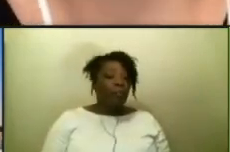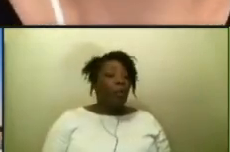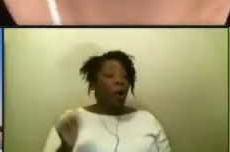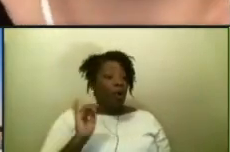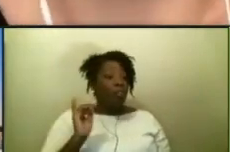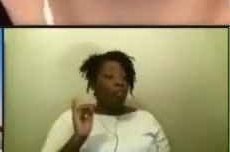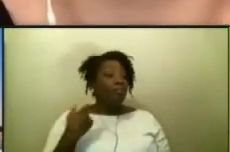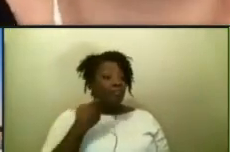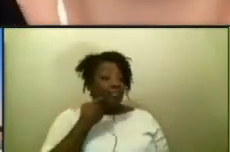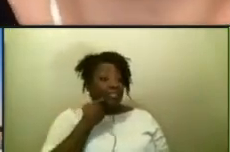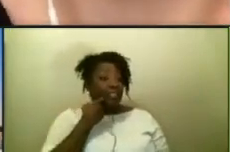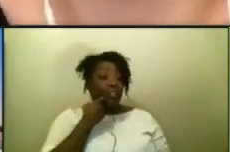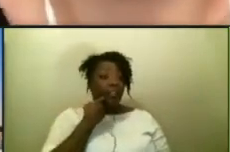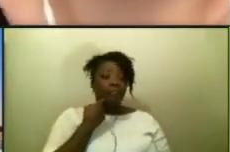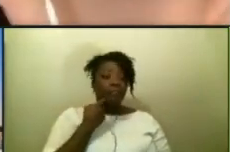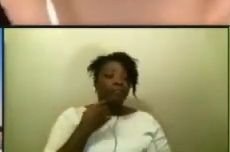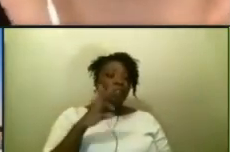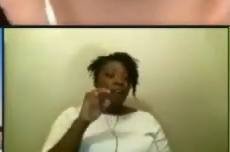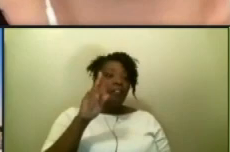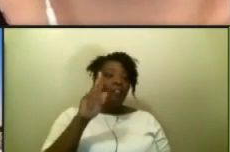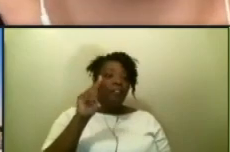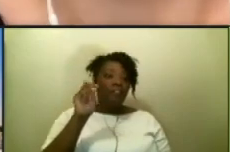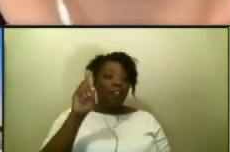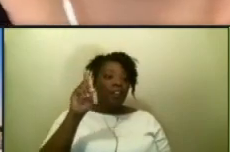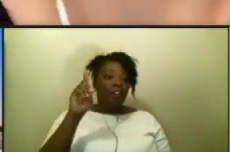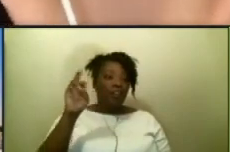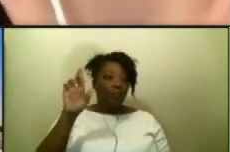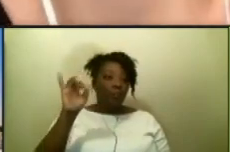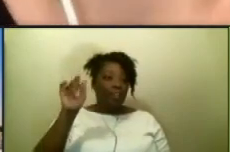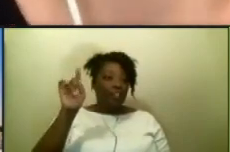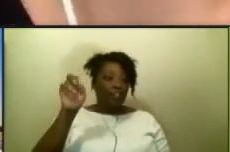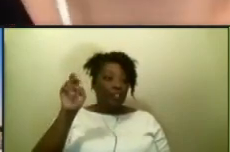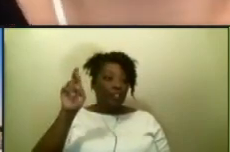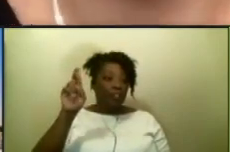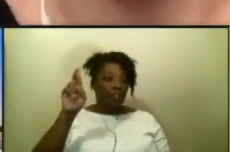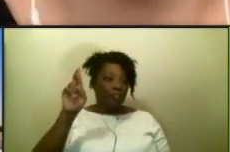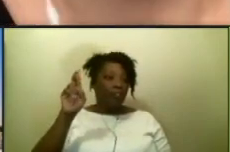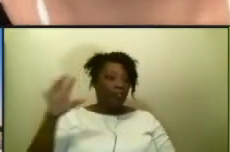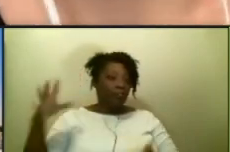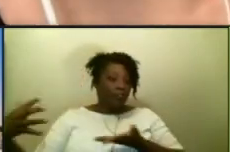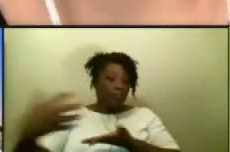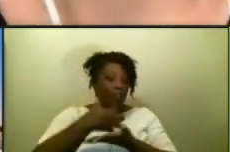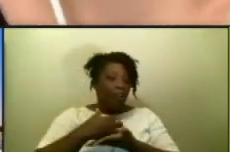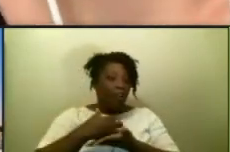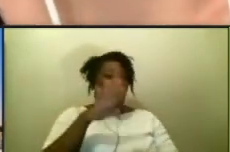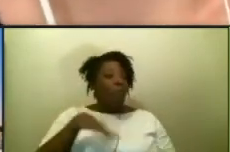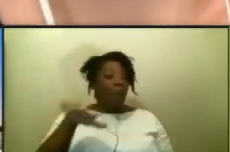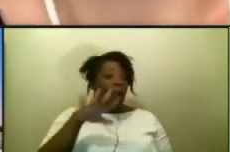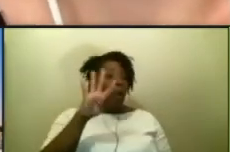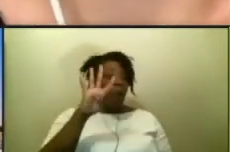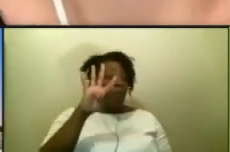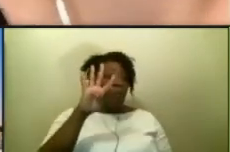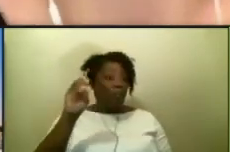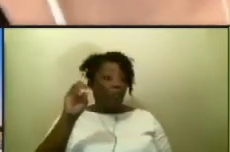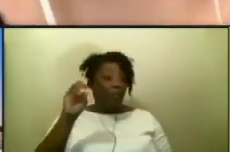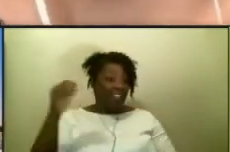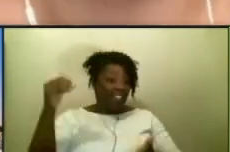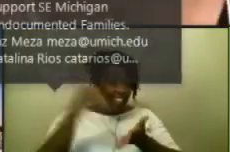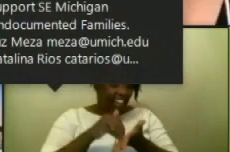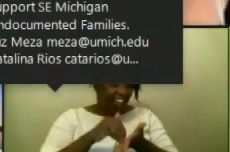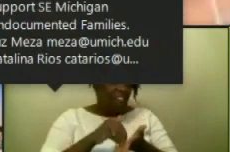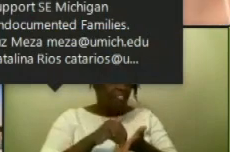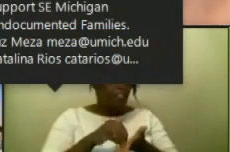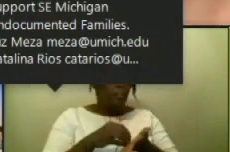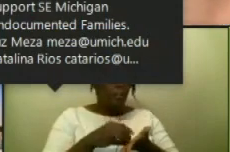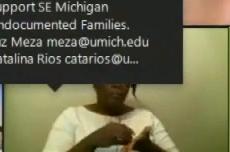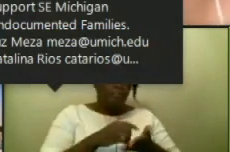fundraiser. We've raised, as of now, almost 40K. And we have been dispersing it